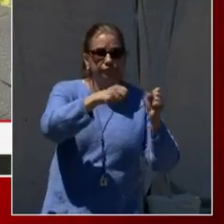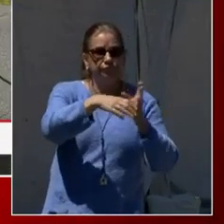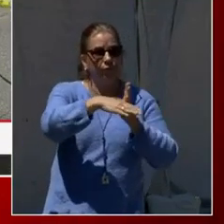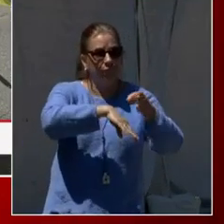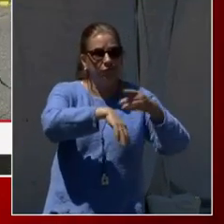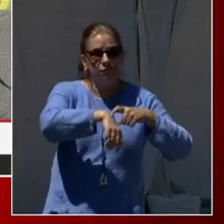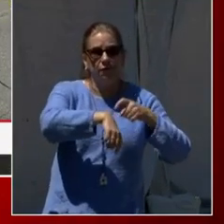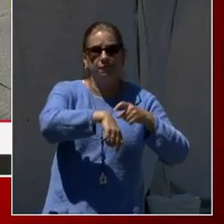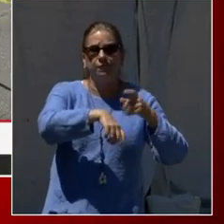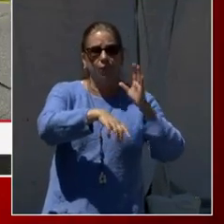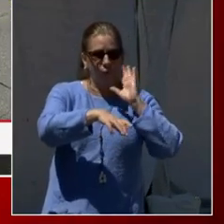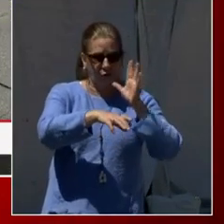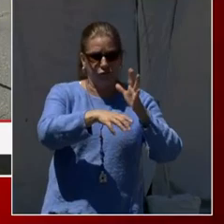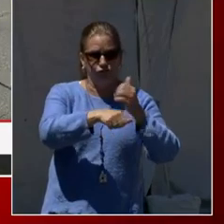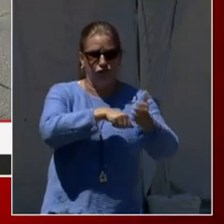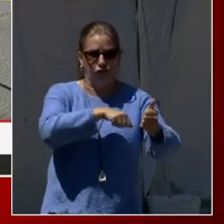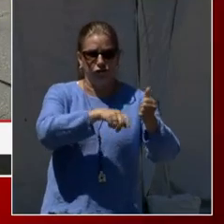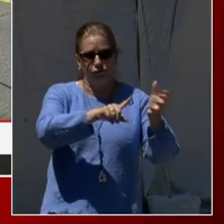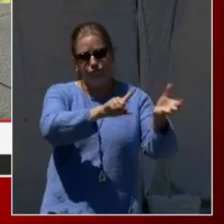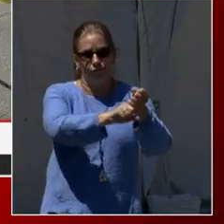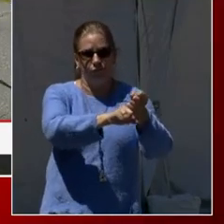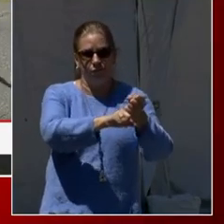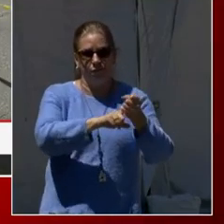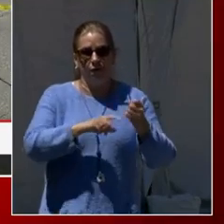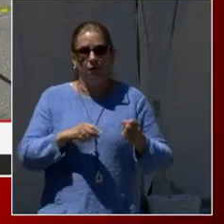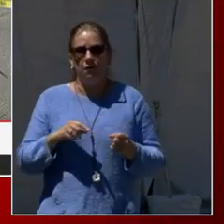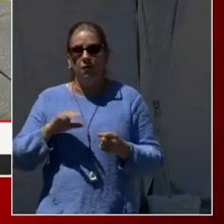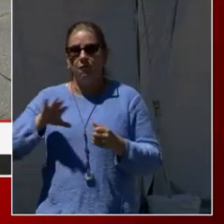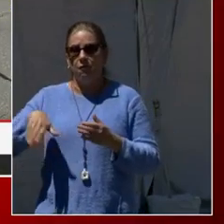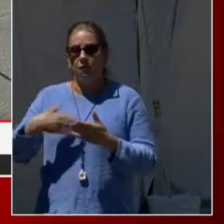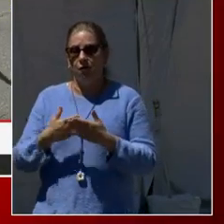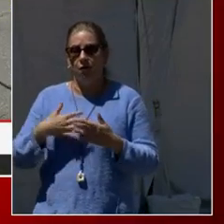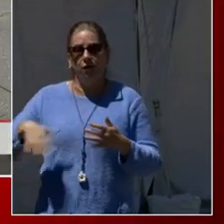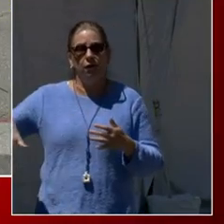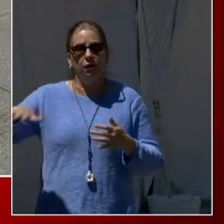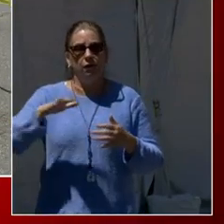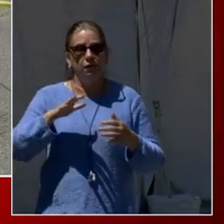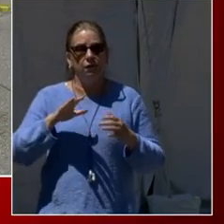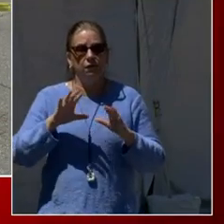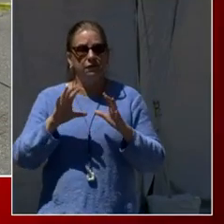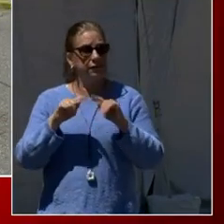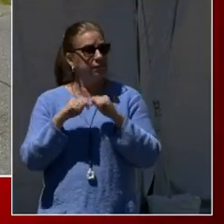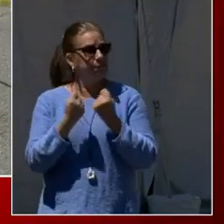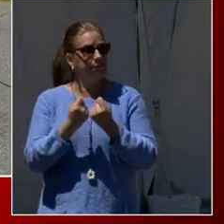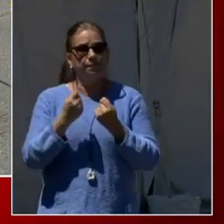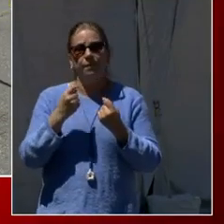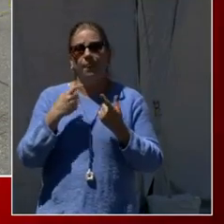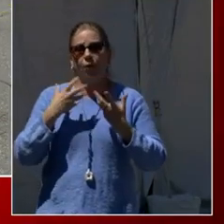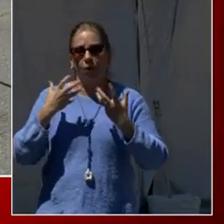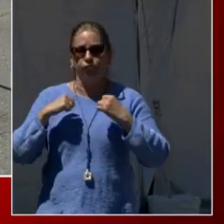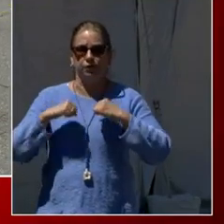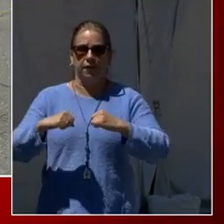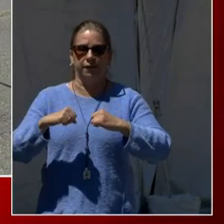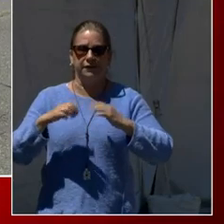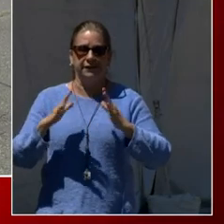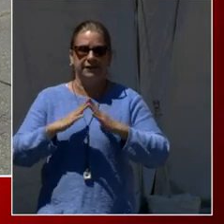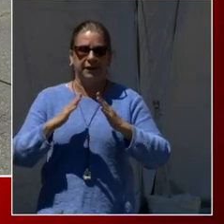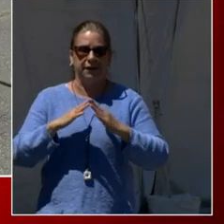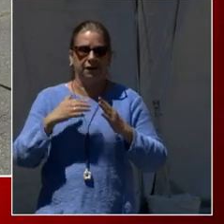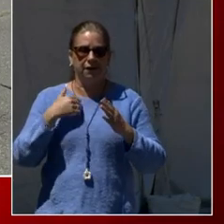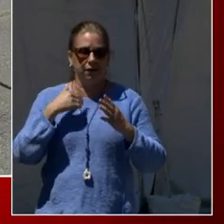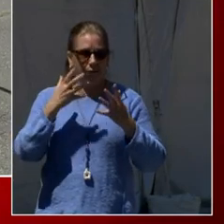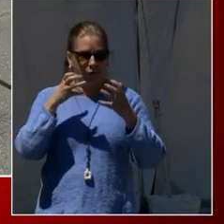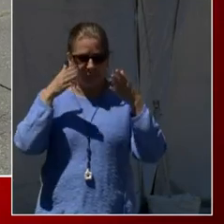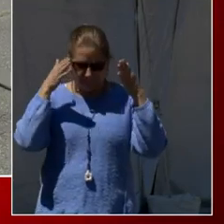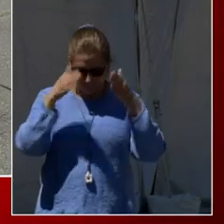are supporting, protecting the city with doing that and prioritizing and going to where they're